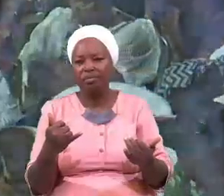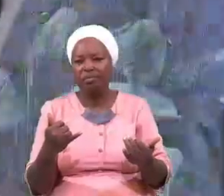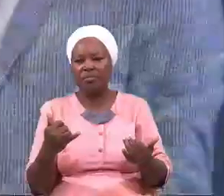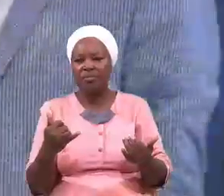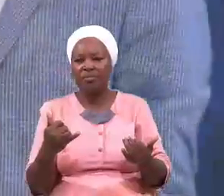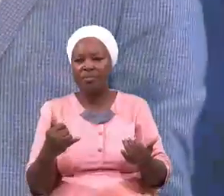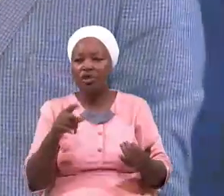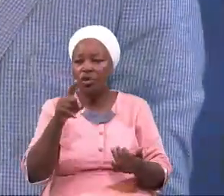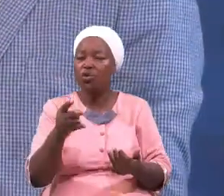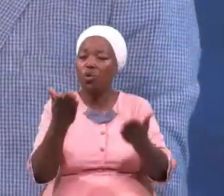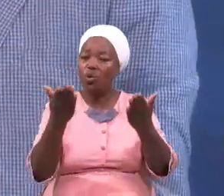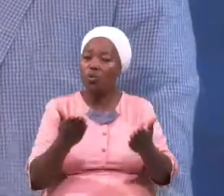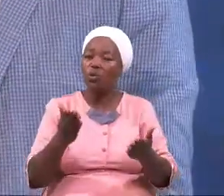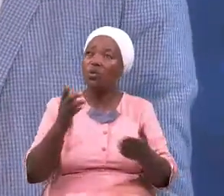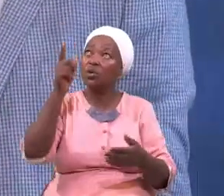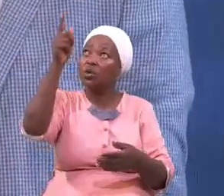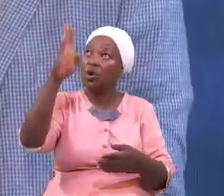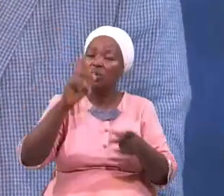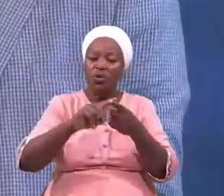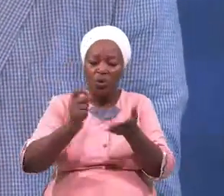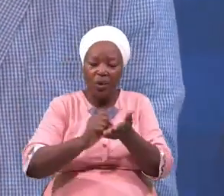You want him to write your name in heaven.